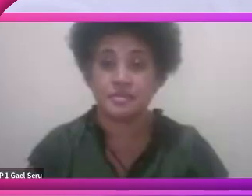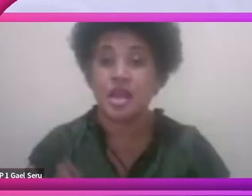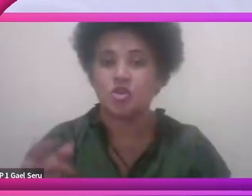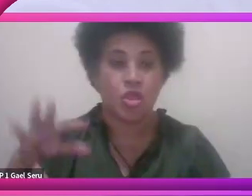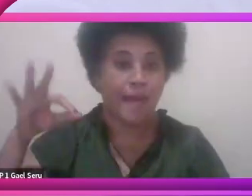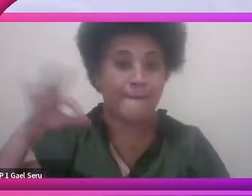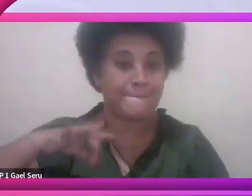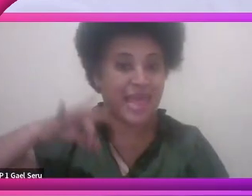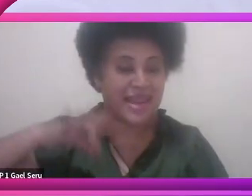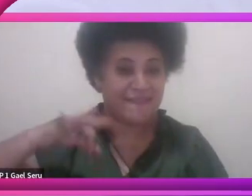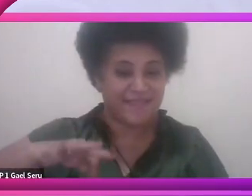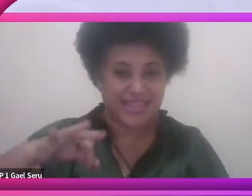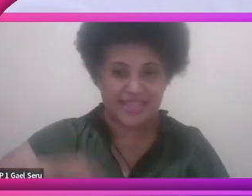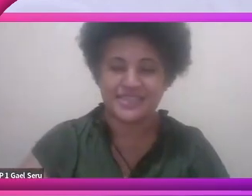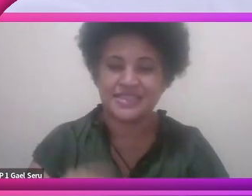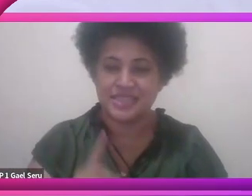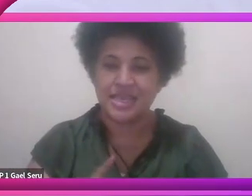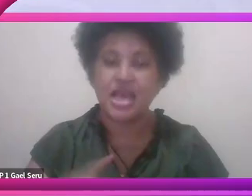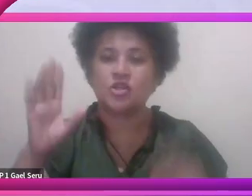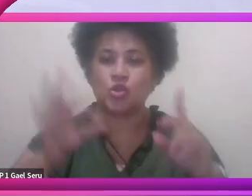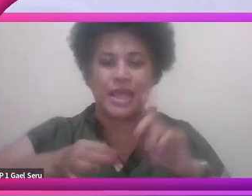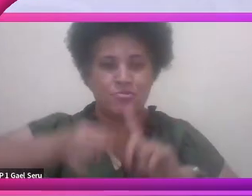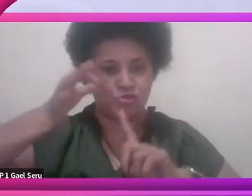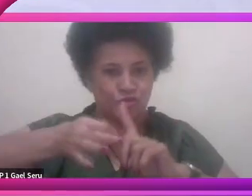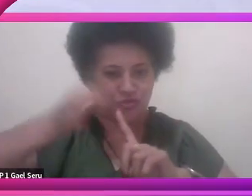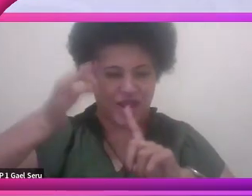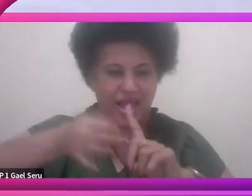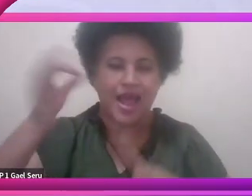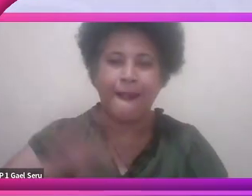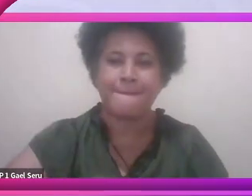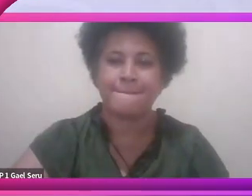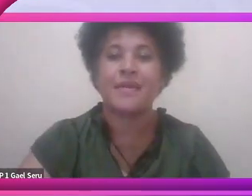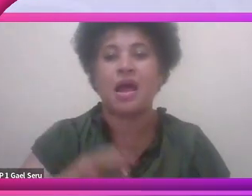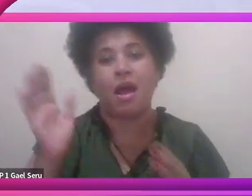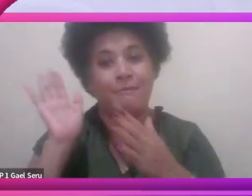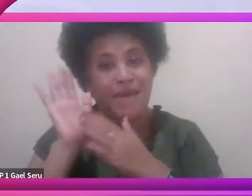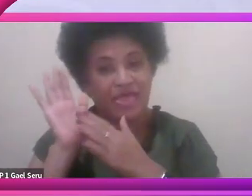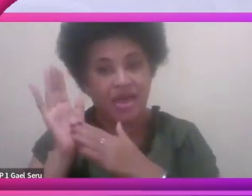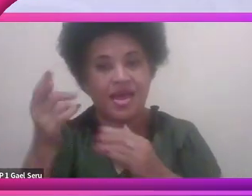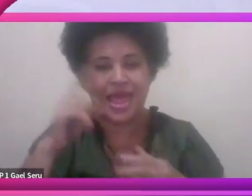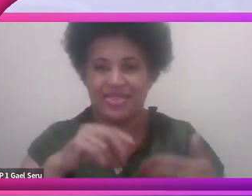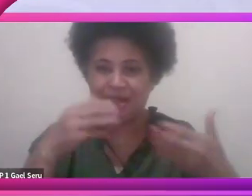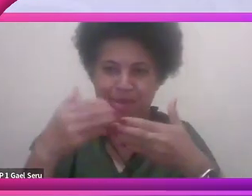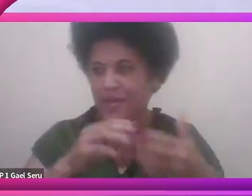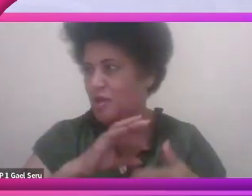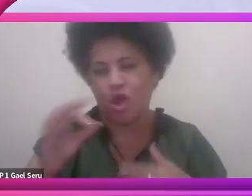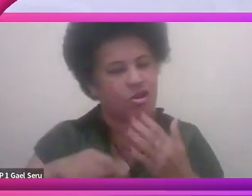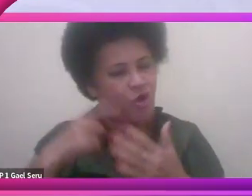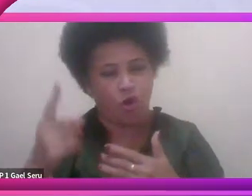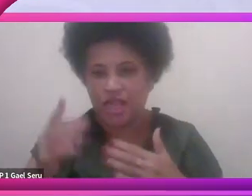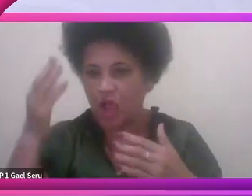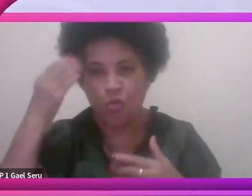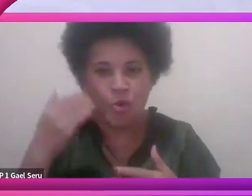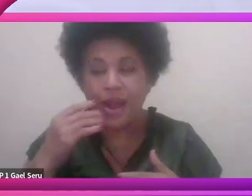child, mother and the baby, not only a woman, the mother and the baby as well, can allow women to do